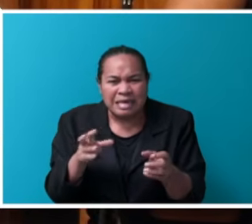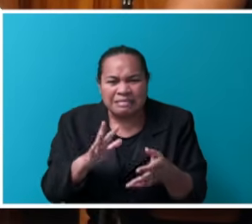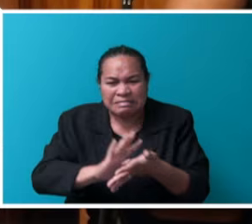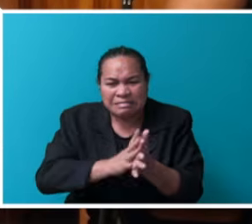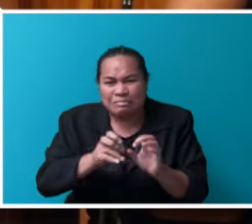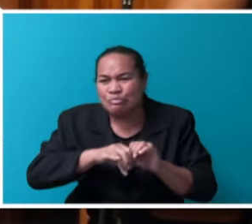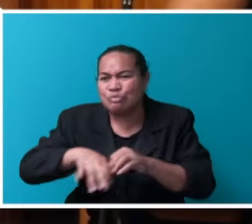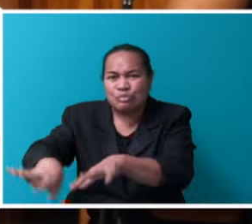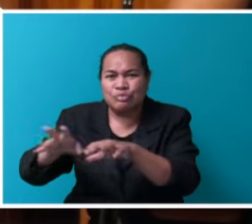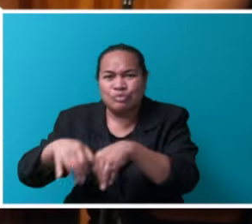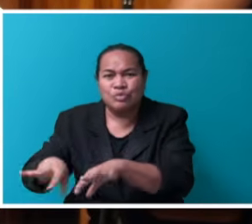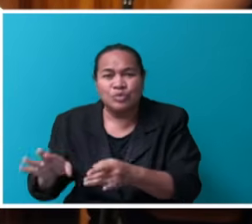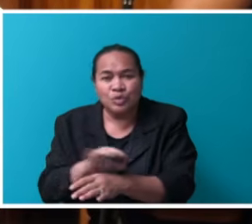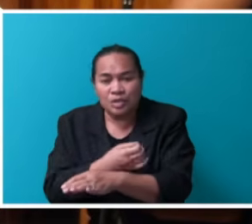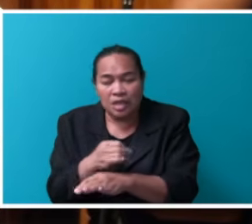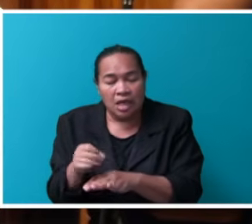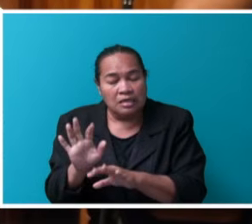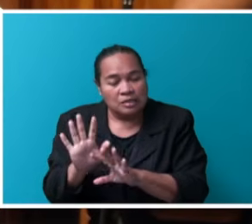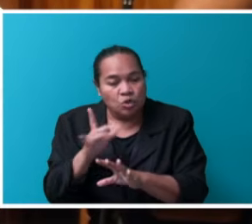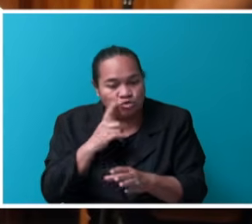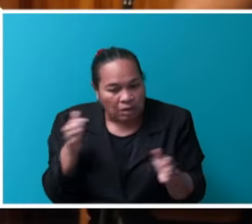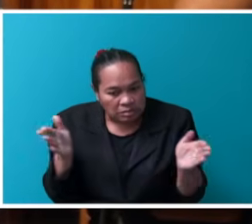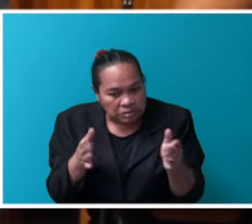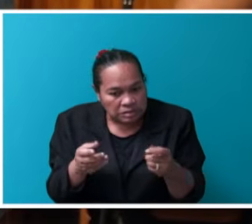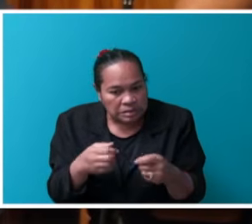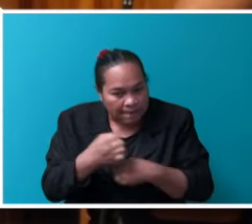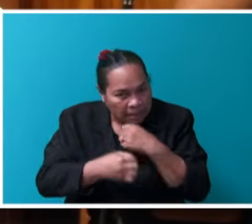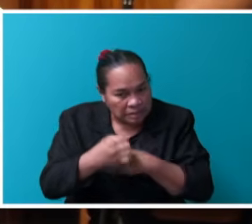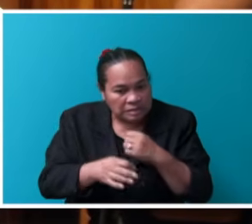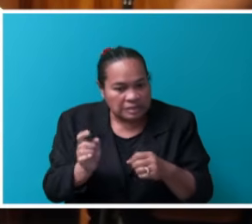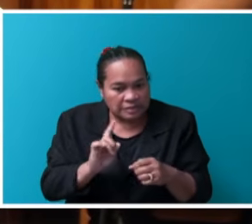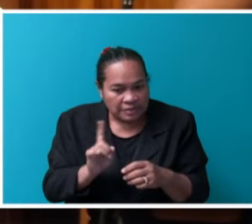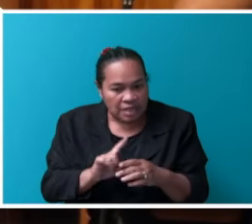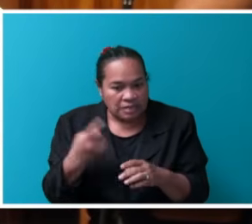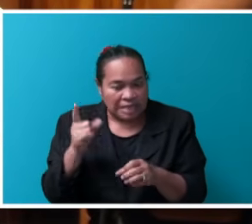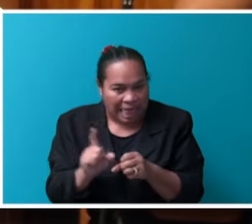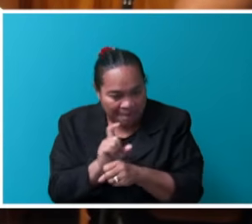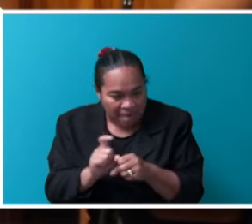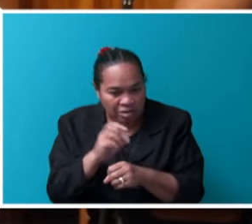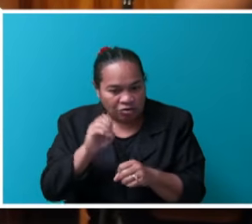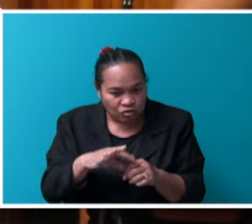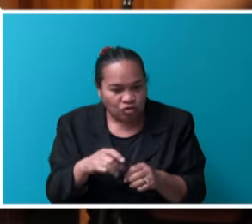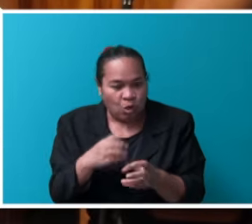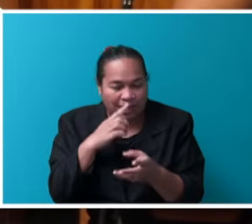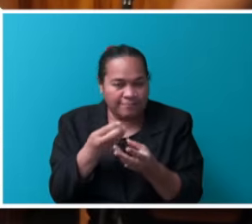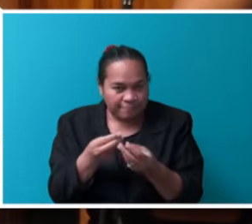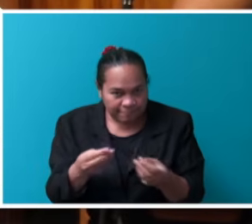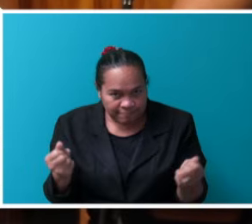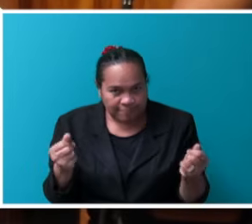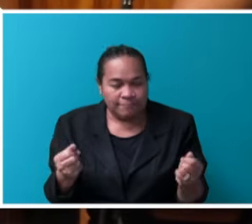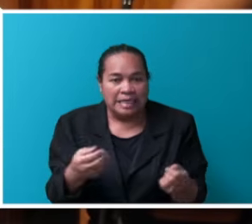Mr. Speaker, the ADB as part of this project is also providing $10 million grant for the establishment of a water sector